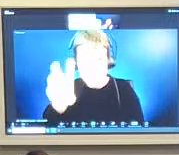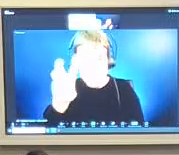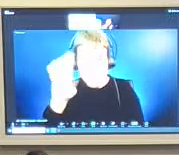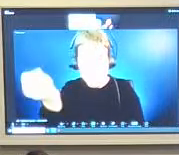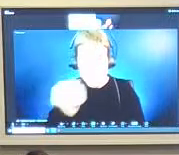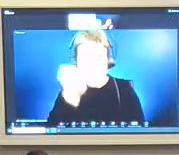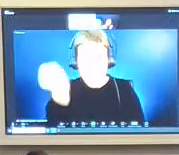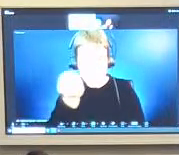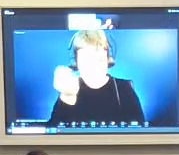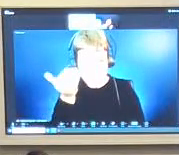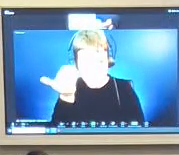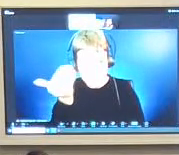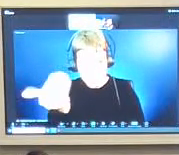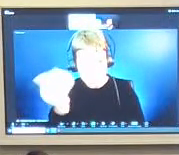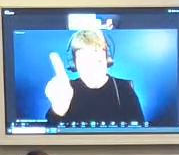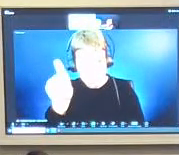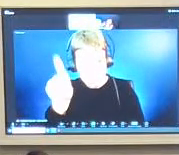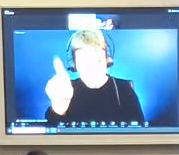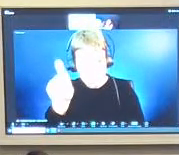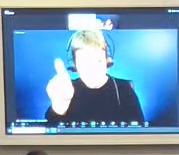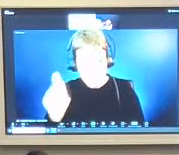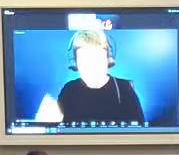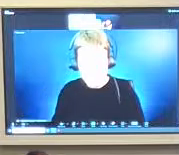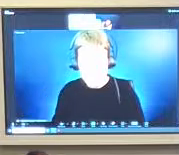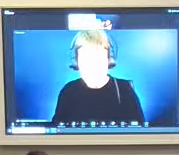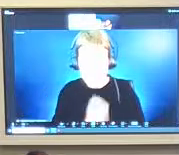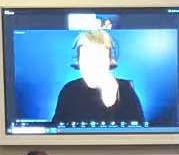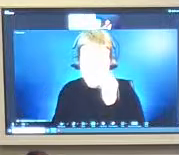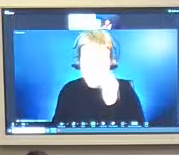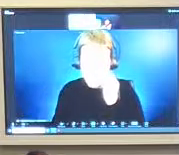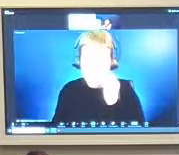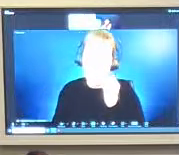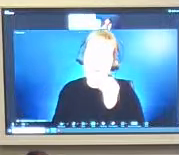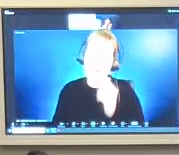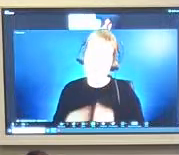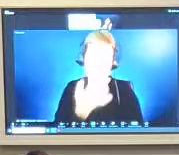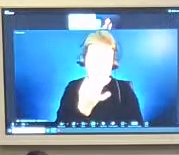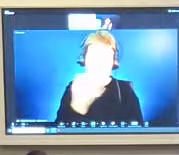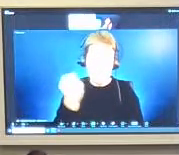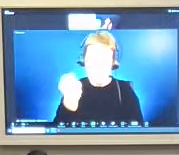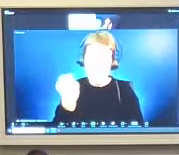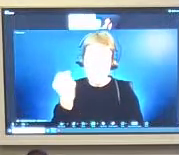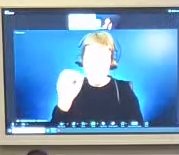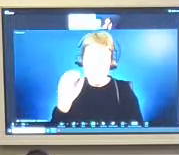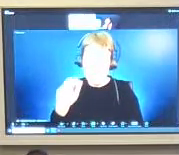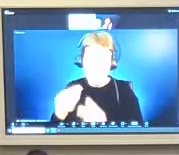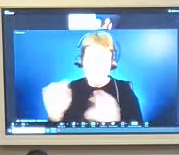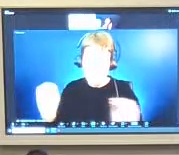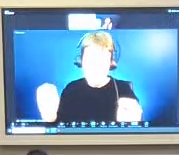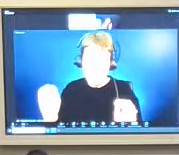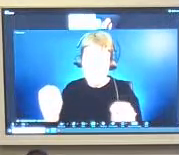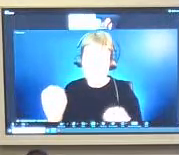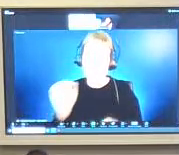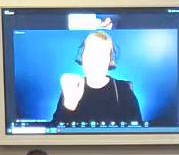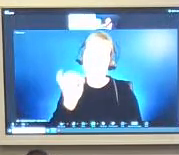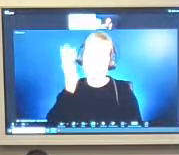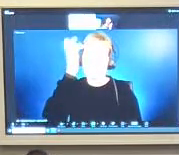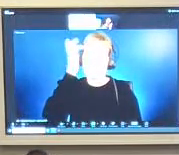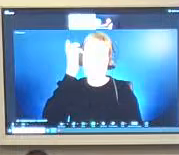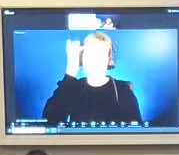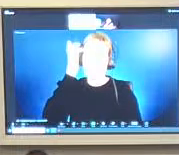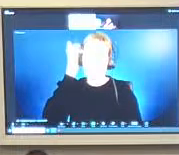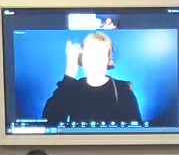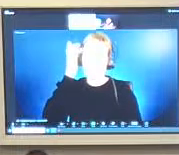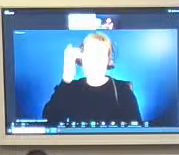we can make it happen then. I'll check with the Park Circle folks. See if you will, check when you're at the